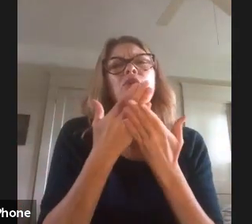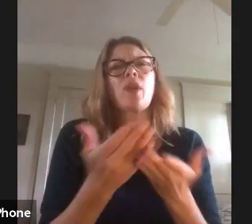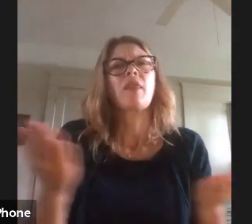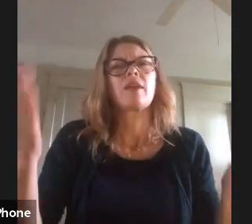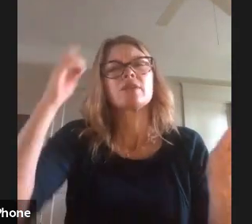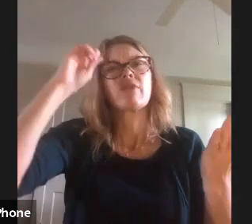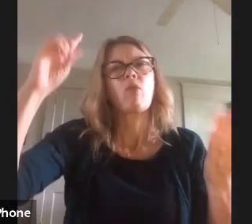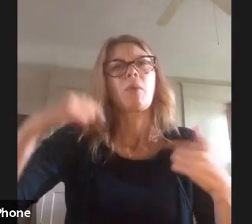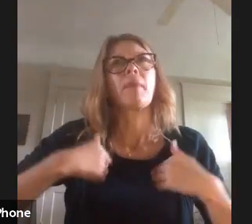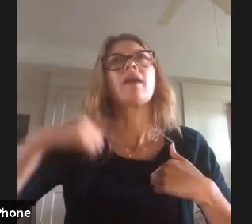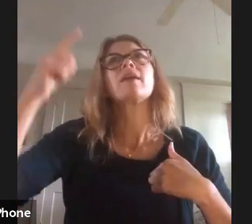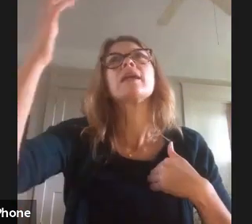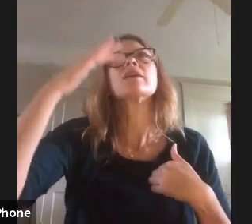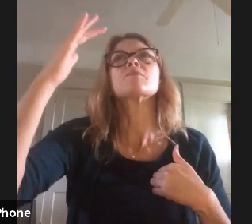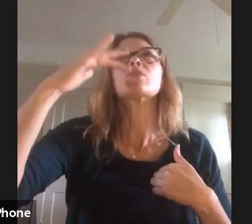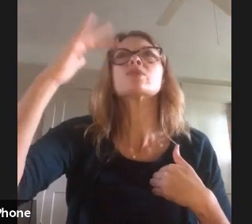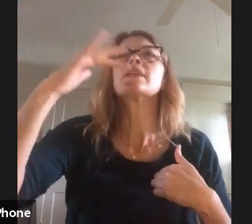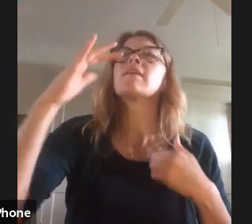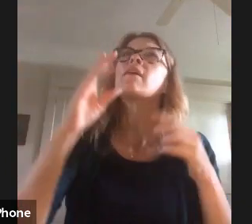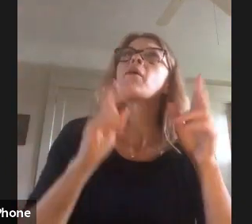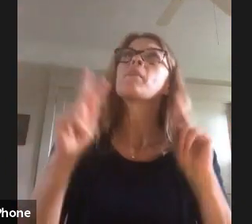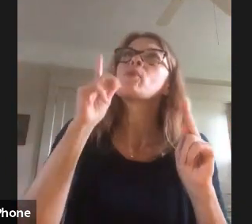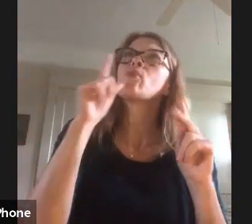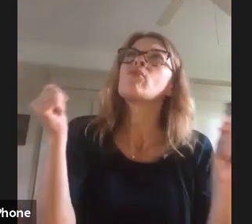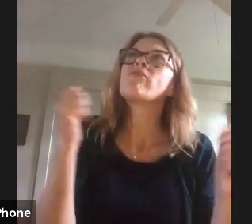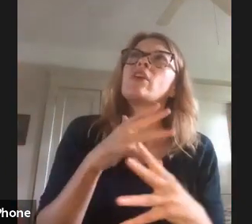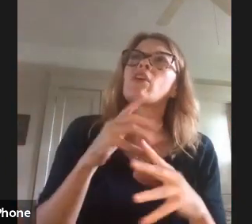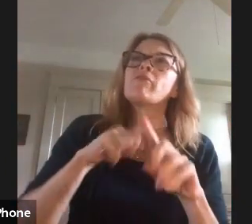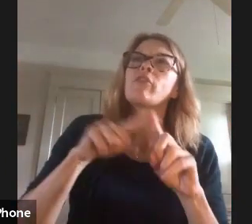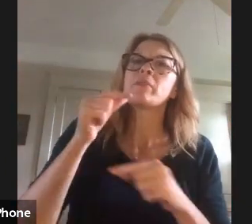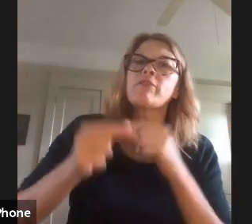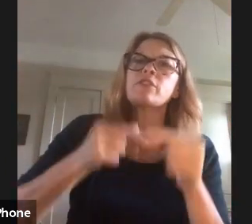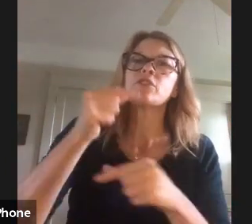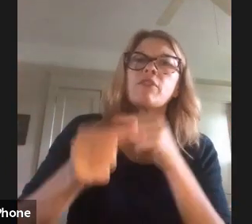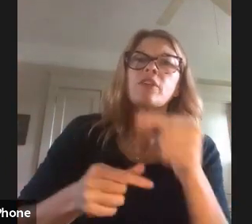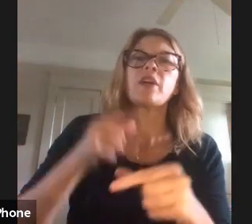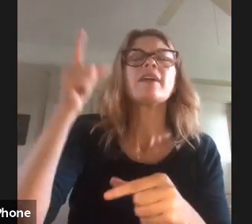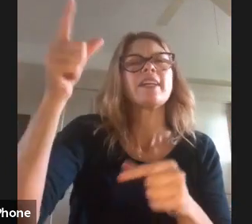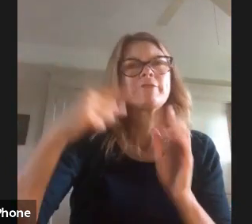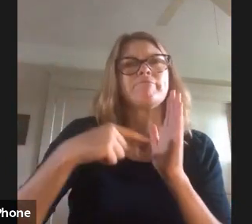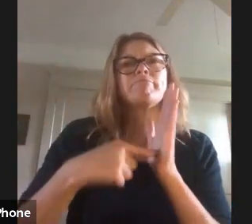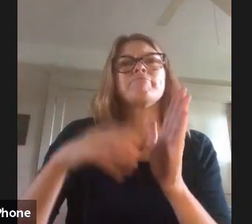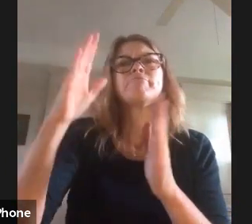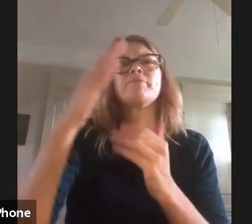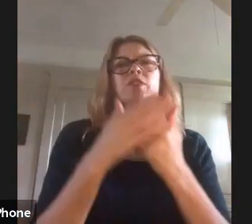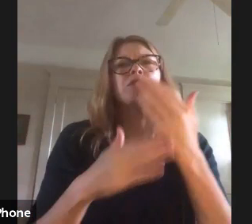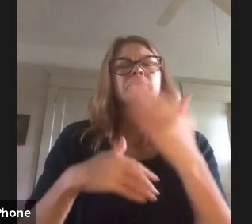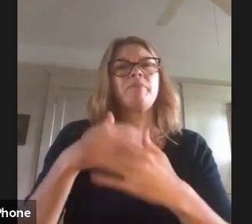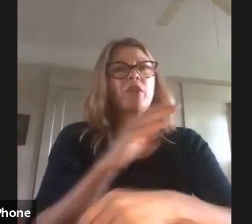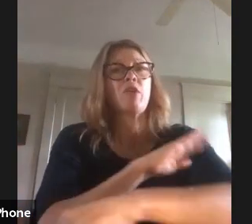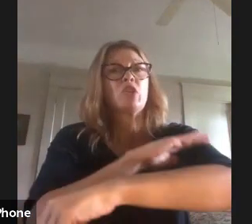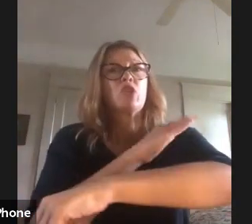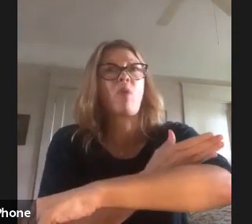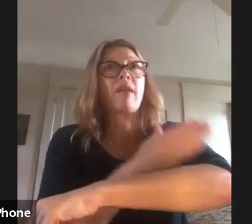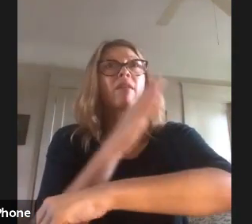those who fear him in every generation. He has shown the strength of his arm. He has scattered the proud